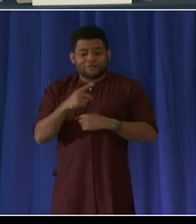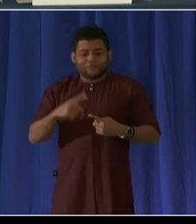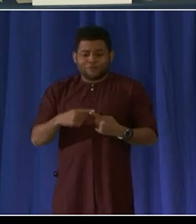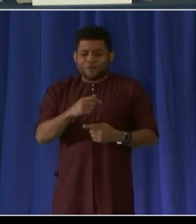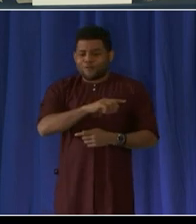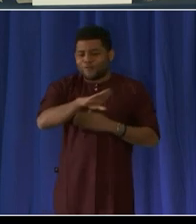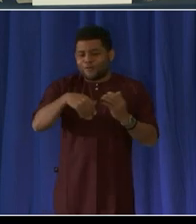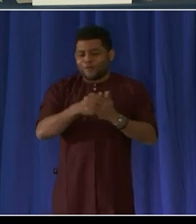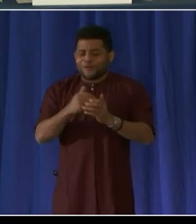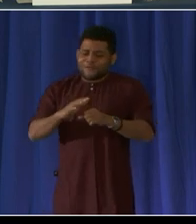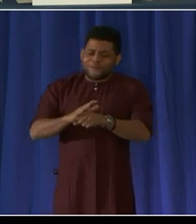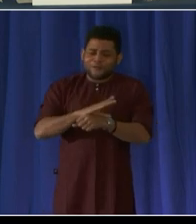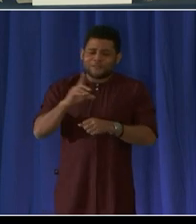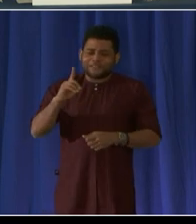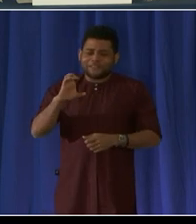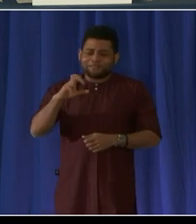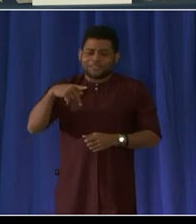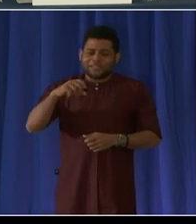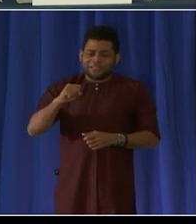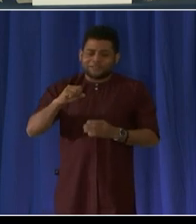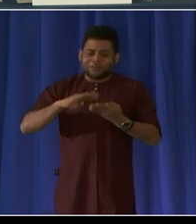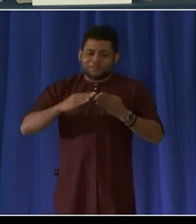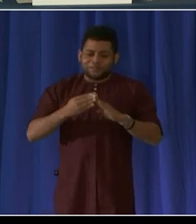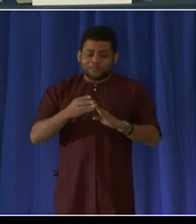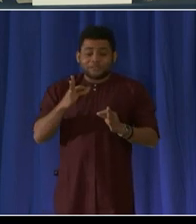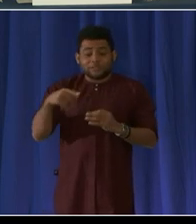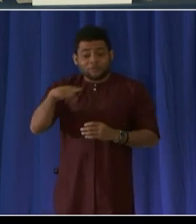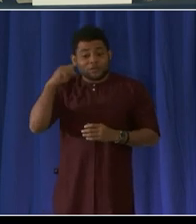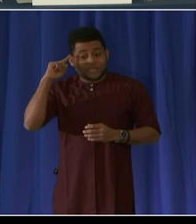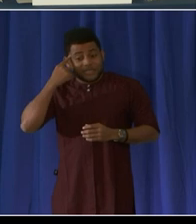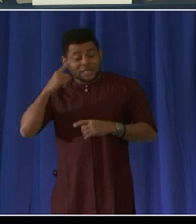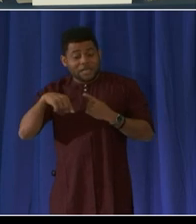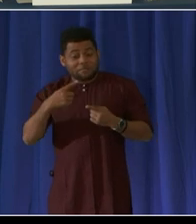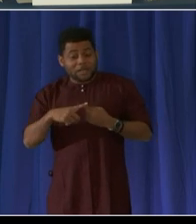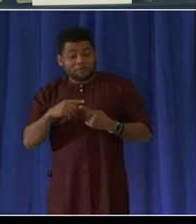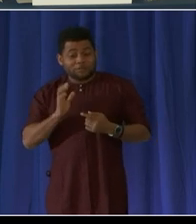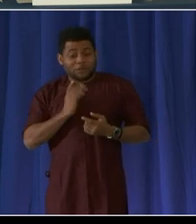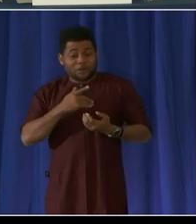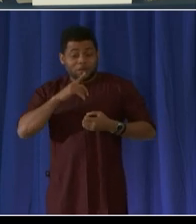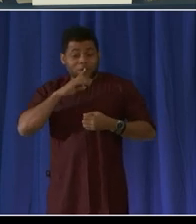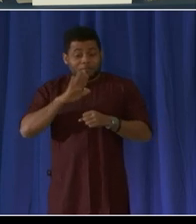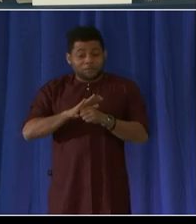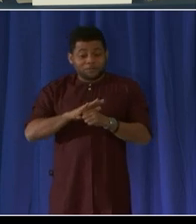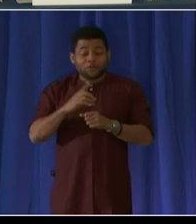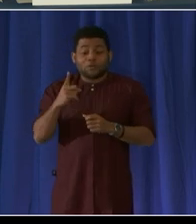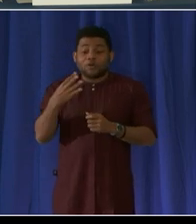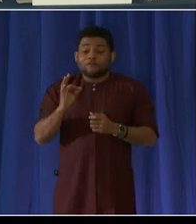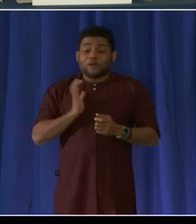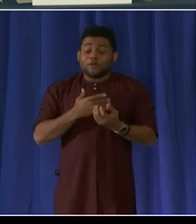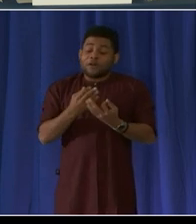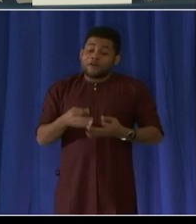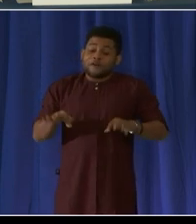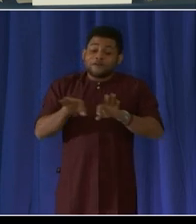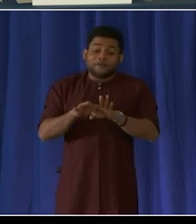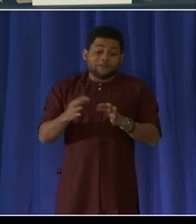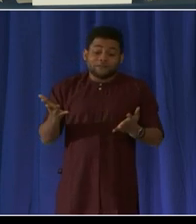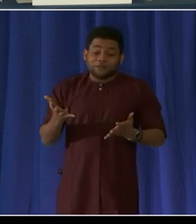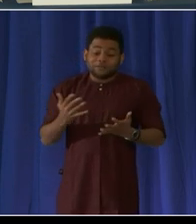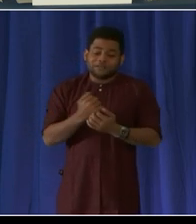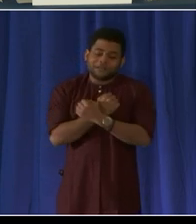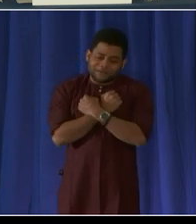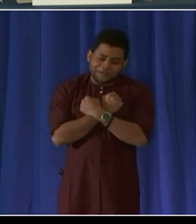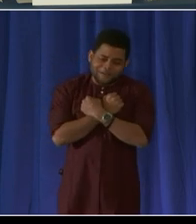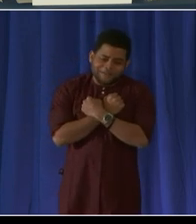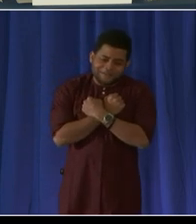community. As you may know, you think about our capital commitment, one of our values is love. And we think